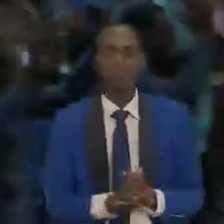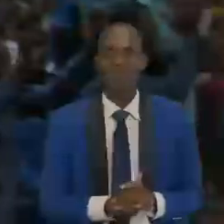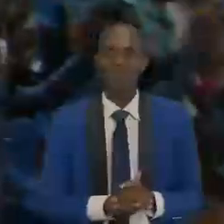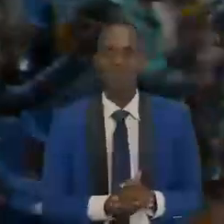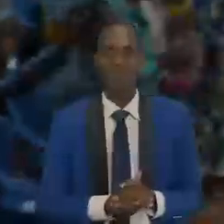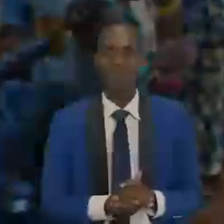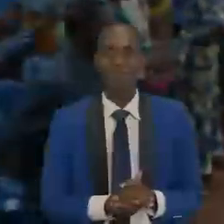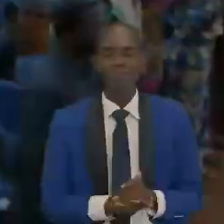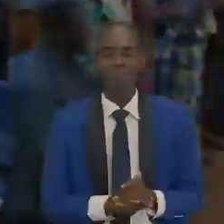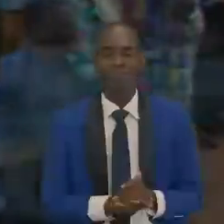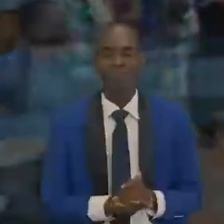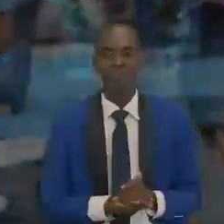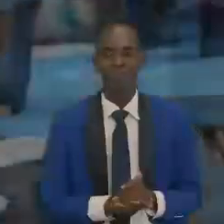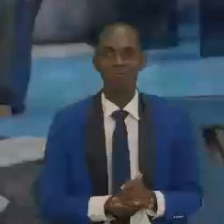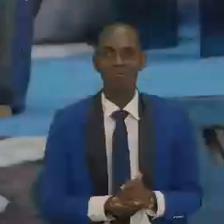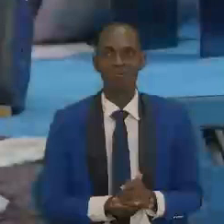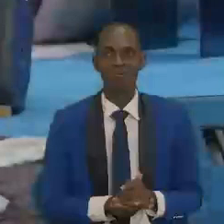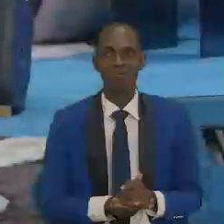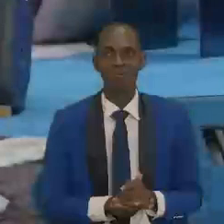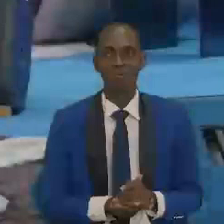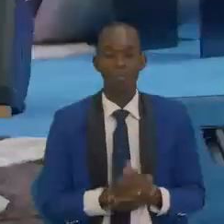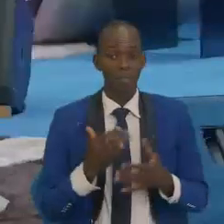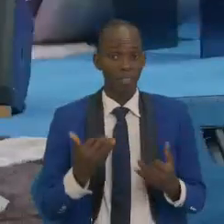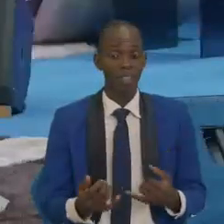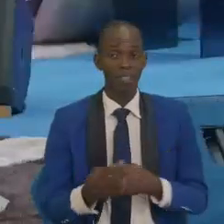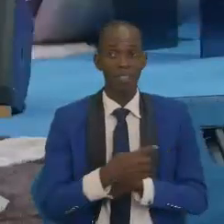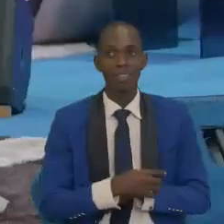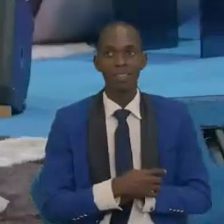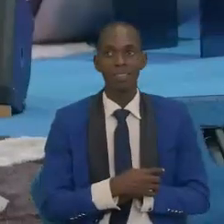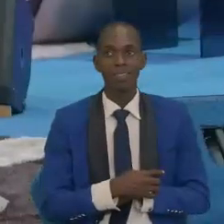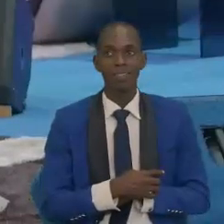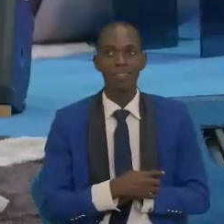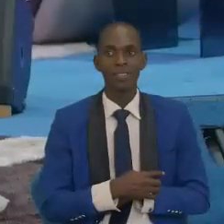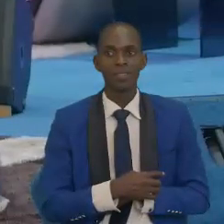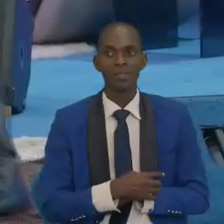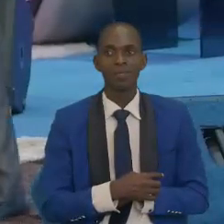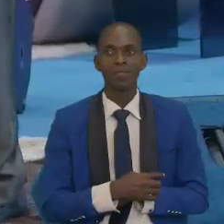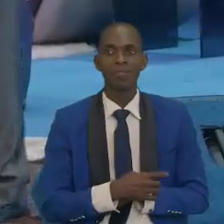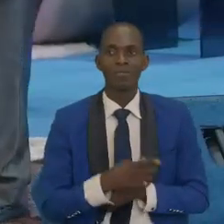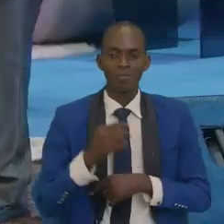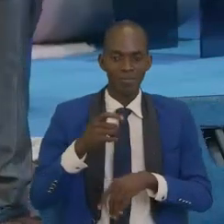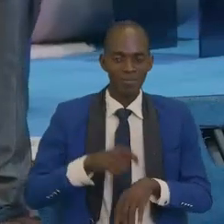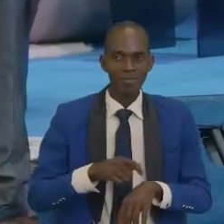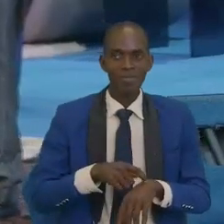Gloire à Dieu. Today, aujourd'hui, the time for Togo.